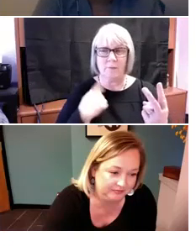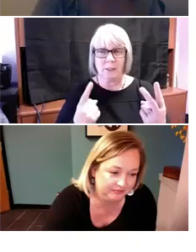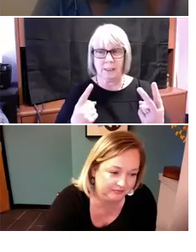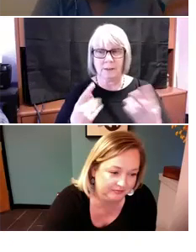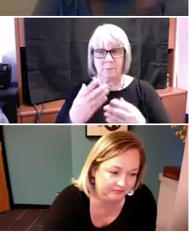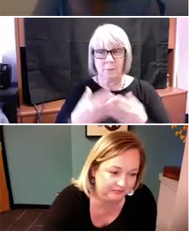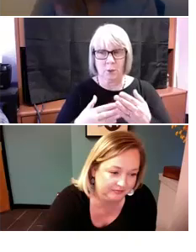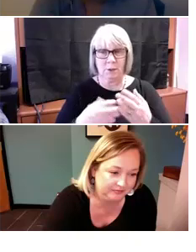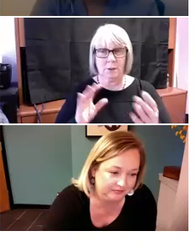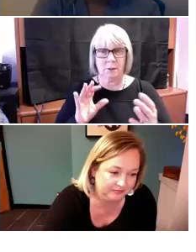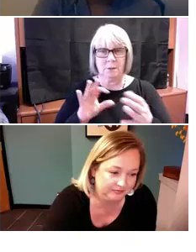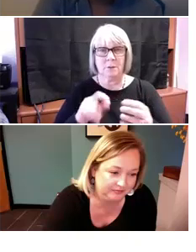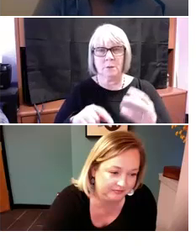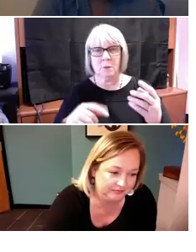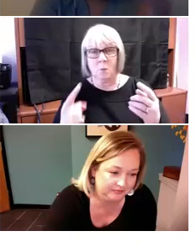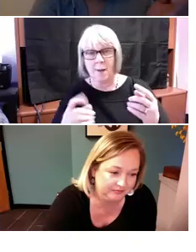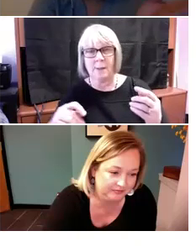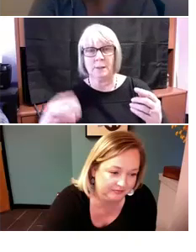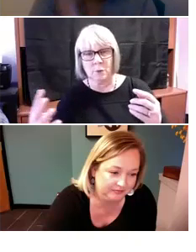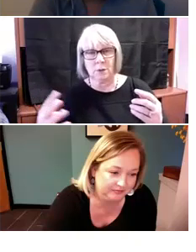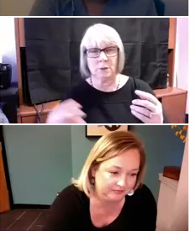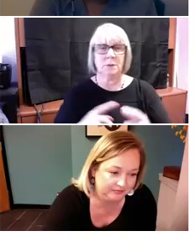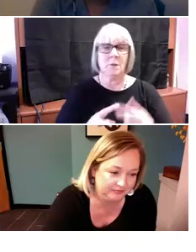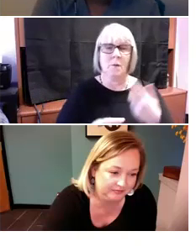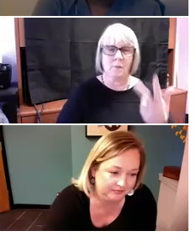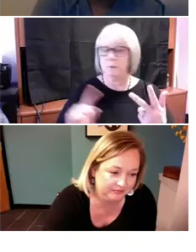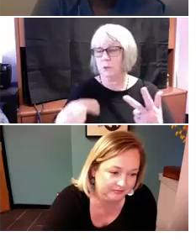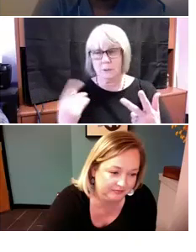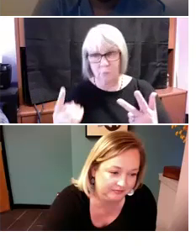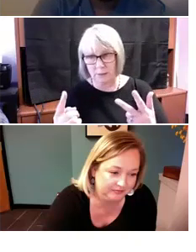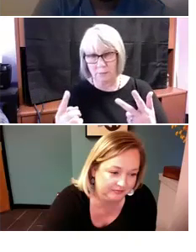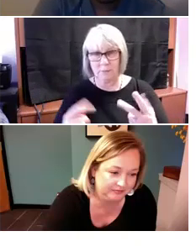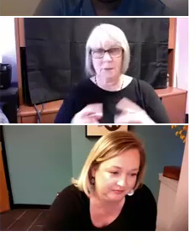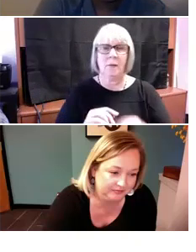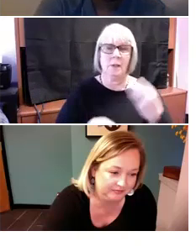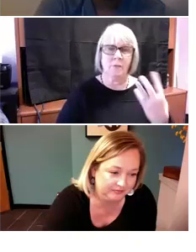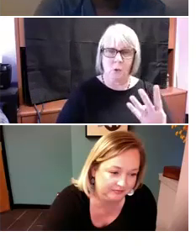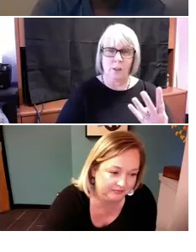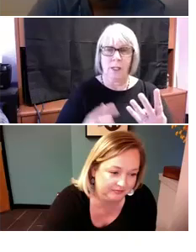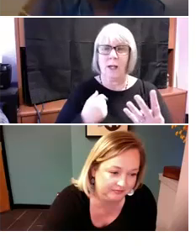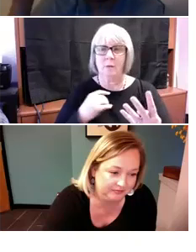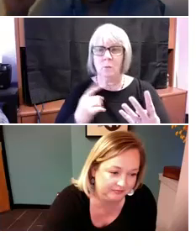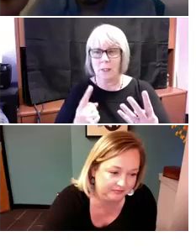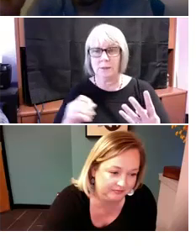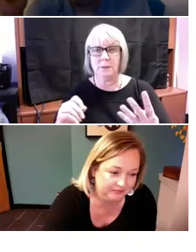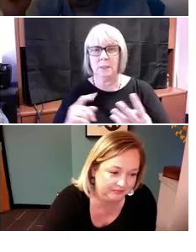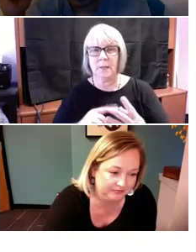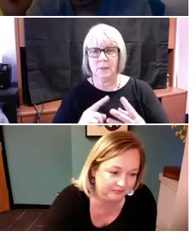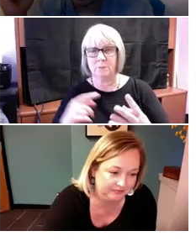as 1, and then we have 4. For number 3, we just have 1, and for number 4, we just have 1 and then 2.